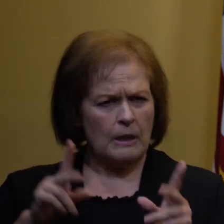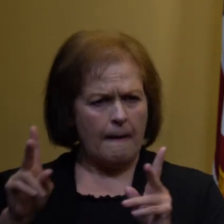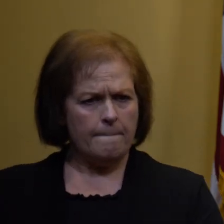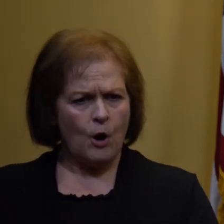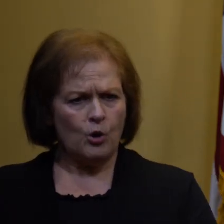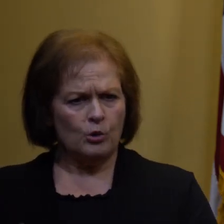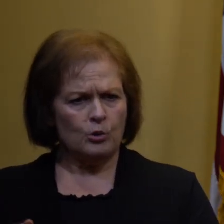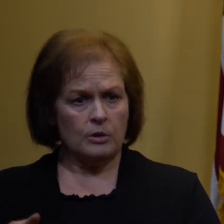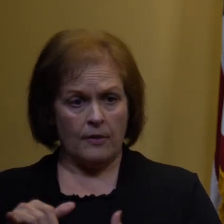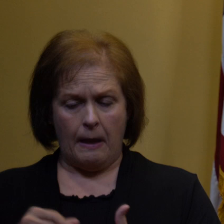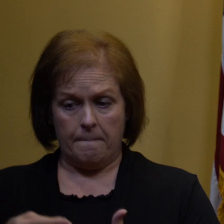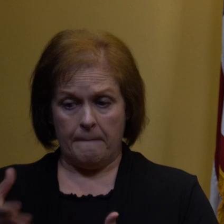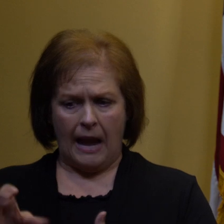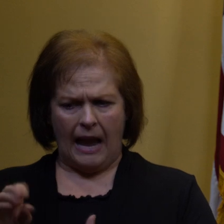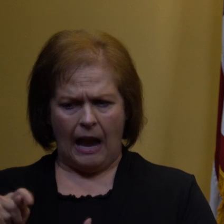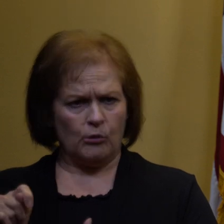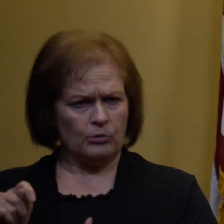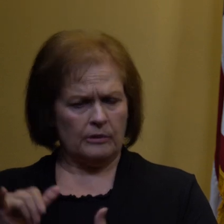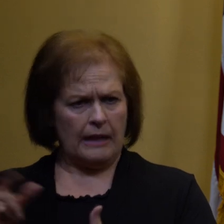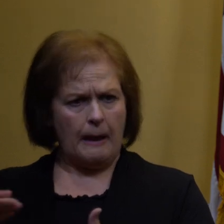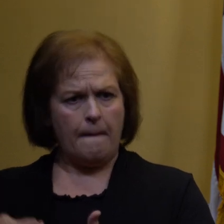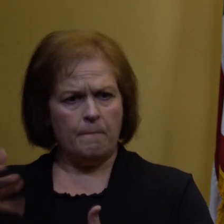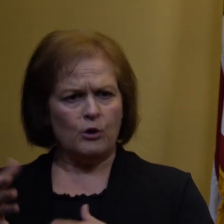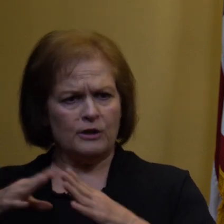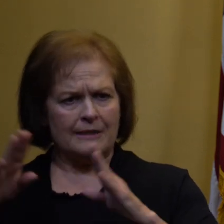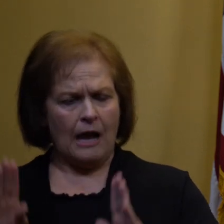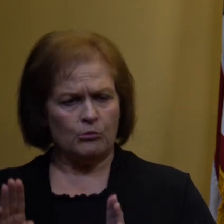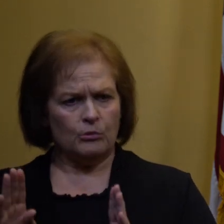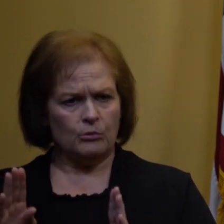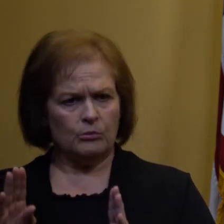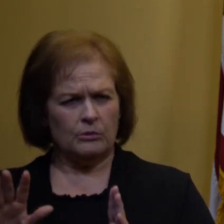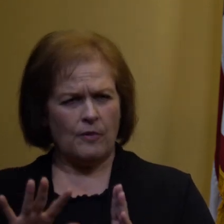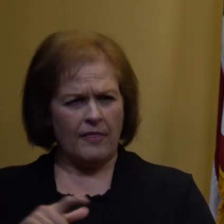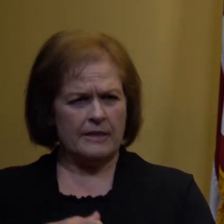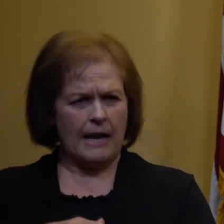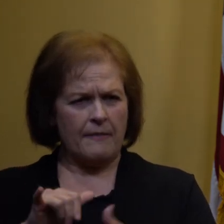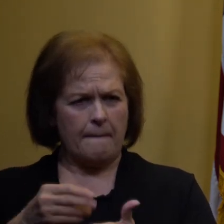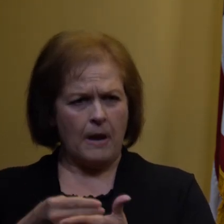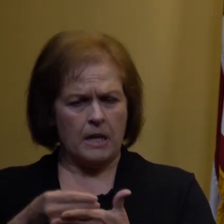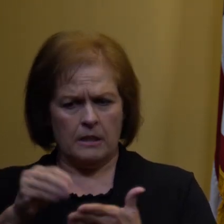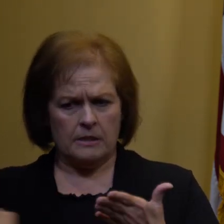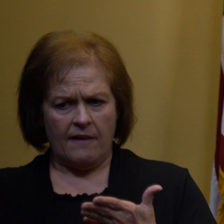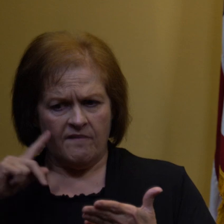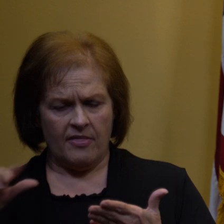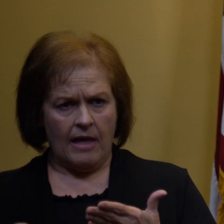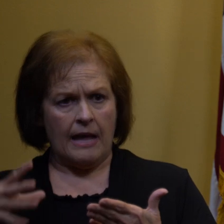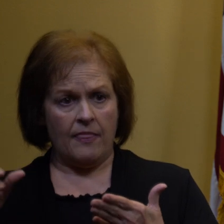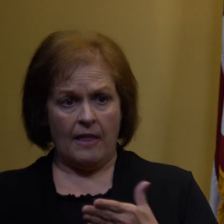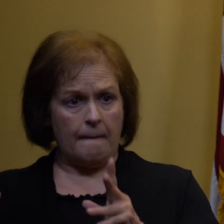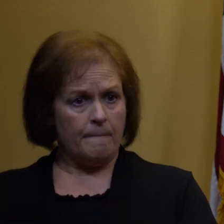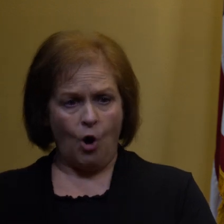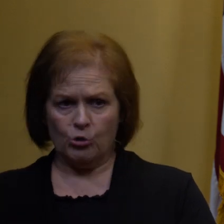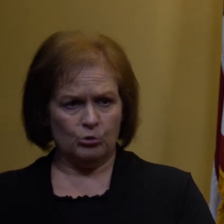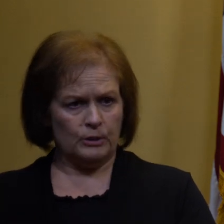person that one of the buyouts went to who had purchased the house right around the time that the money was set aside for it, and this person